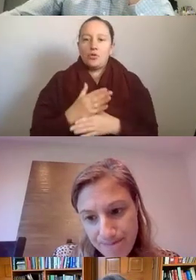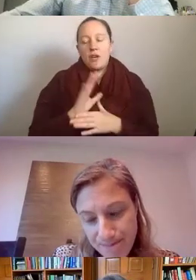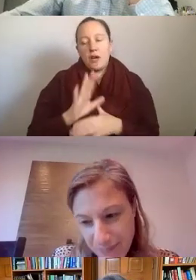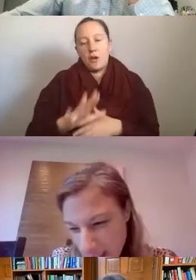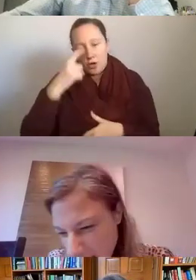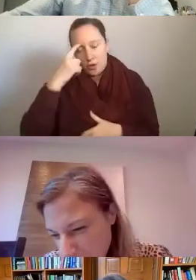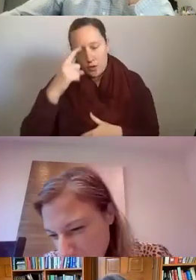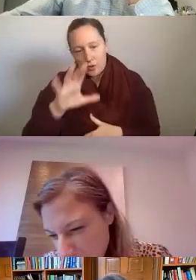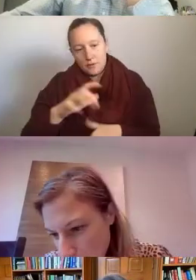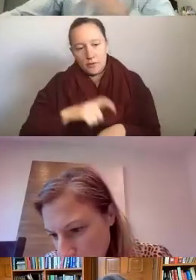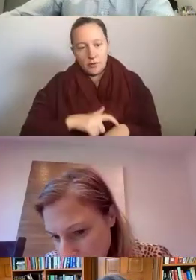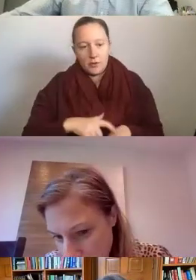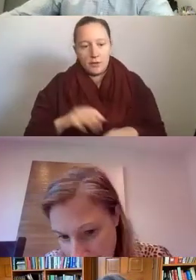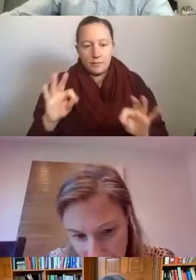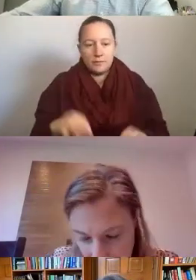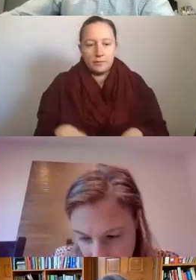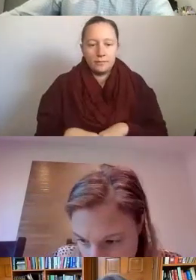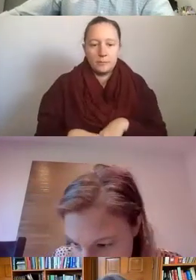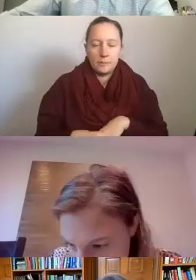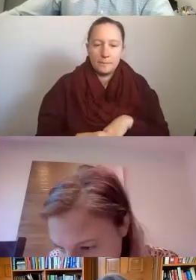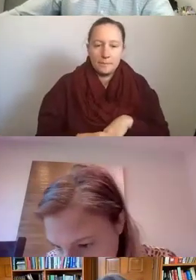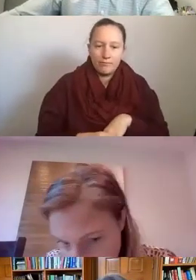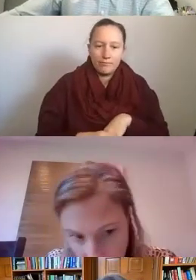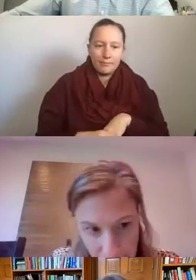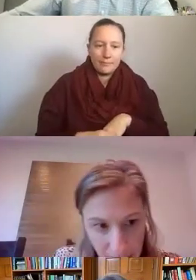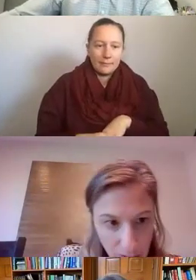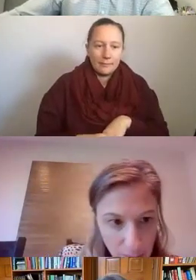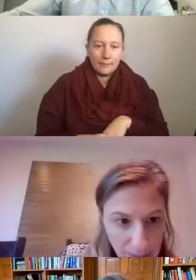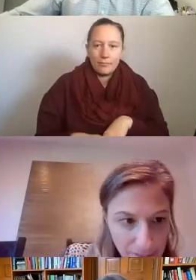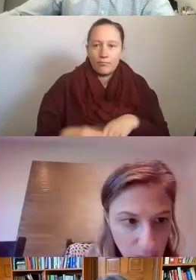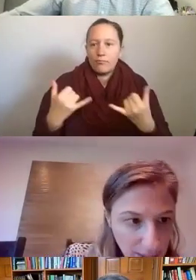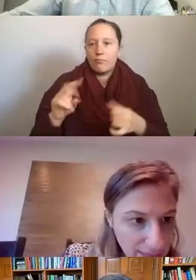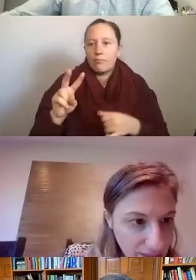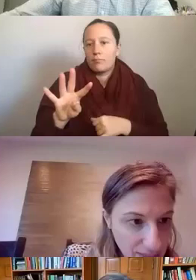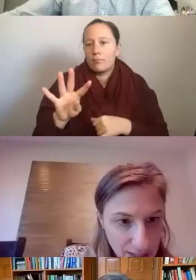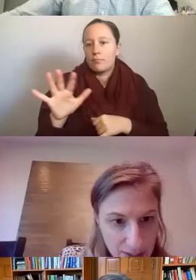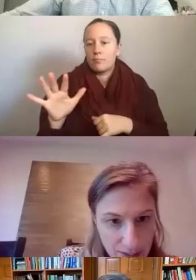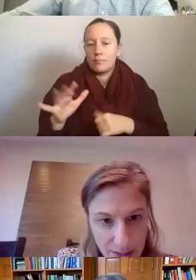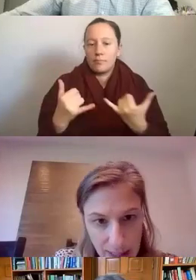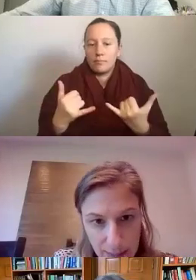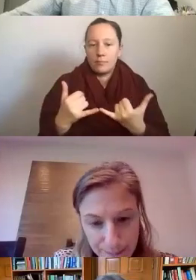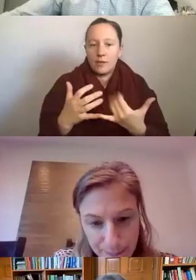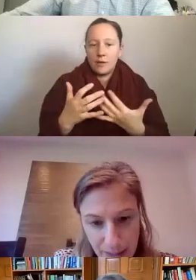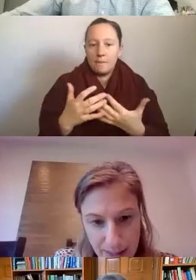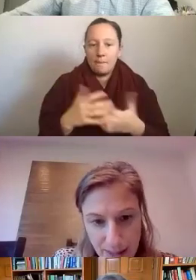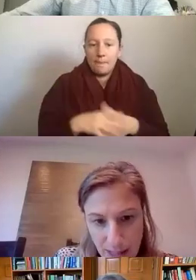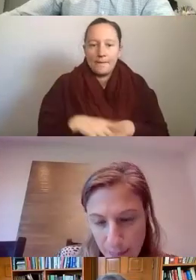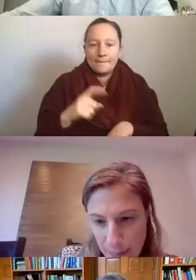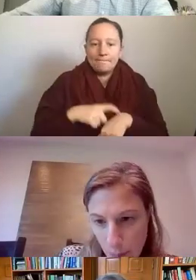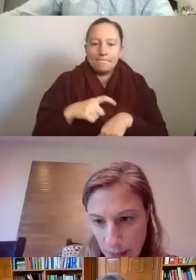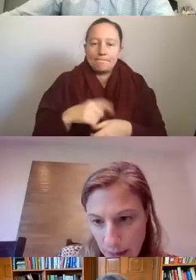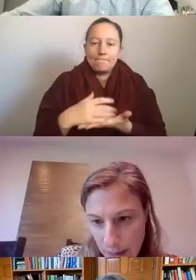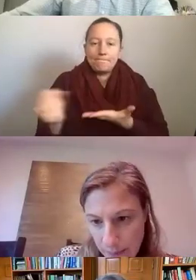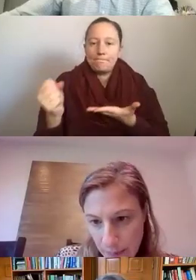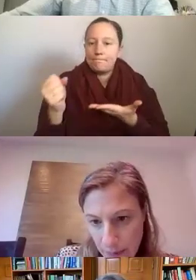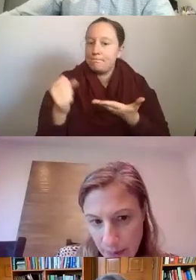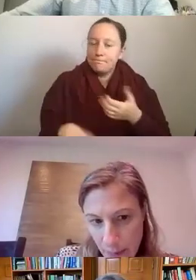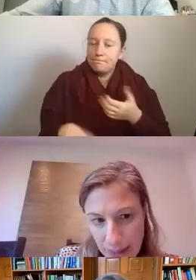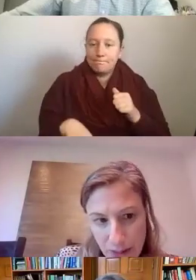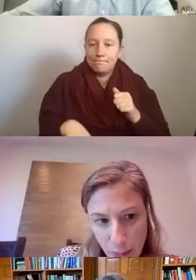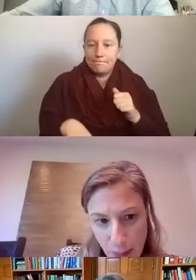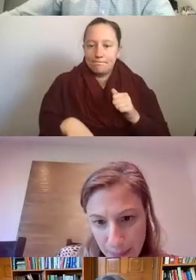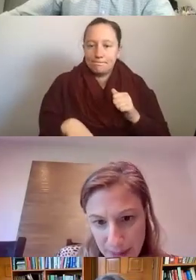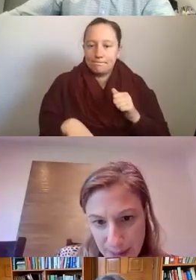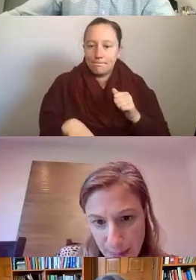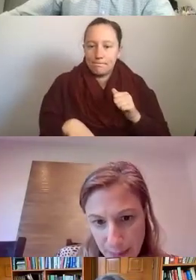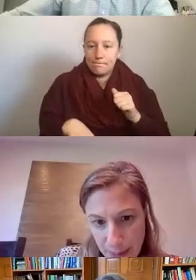thoughts. So with that, I have 2:45 on my phone. I think that is the time that we